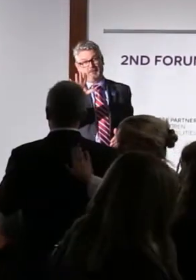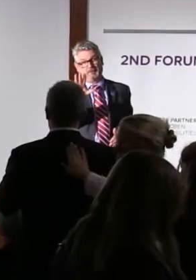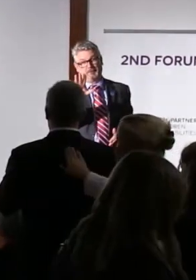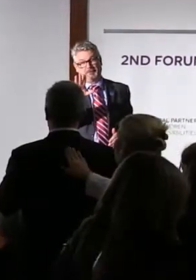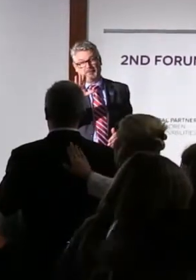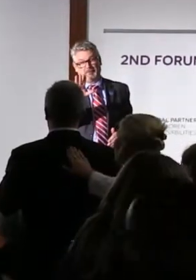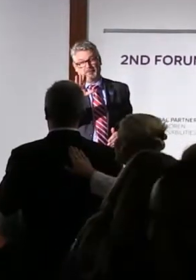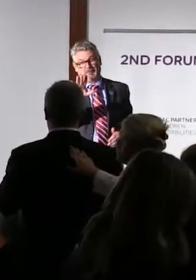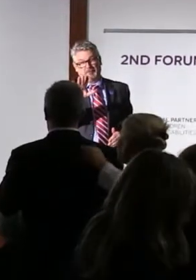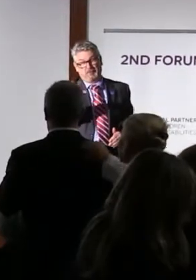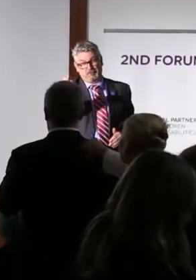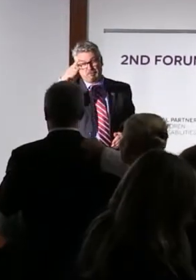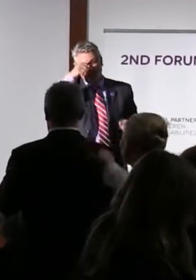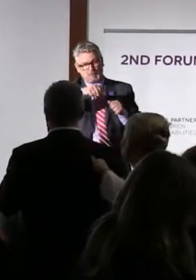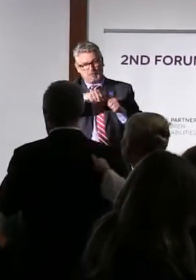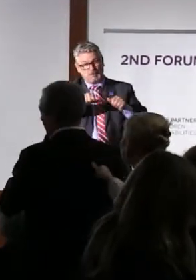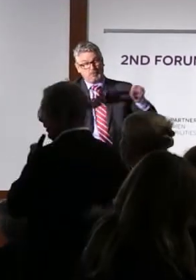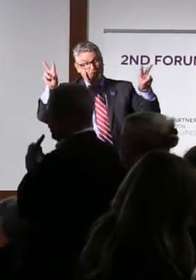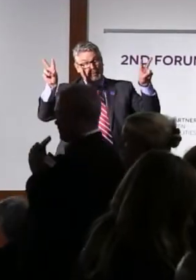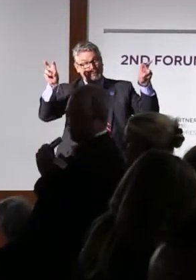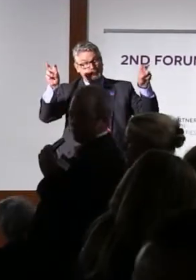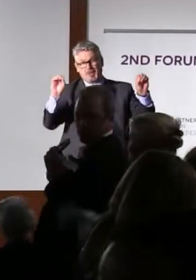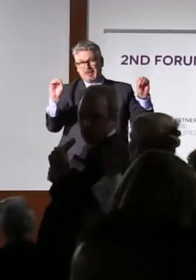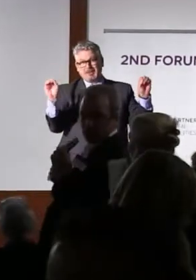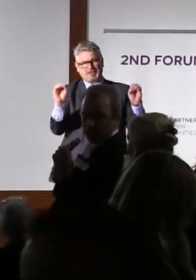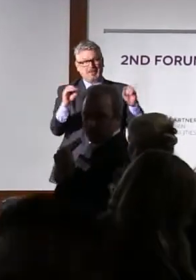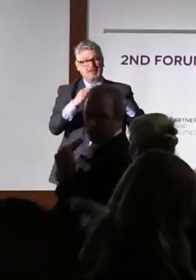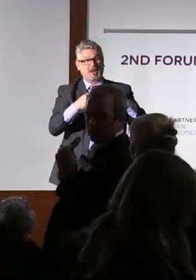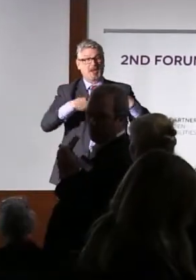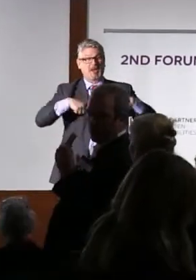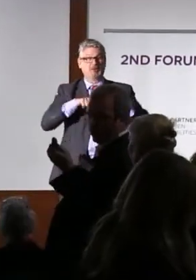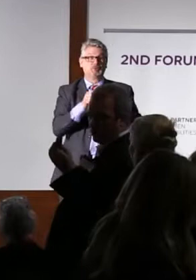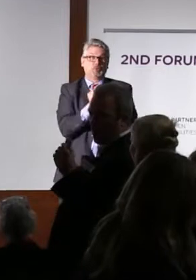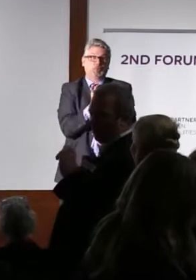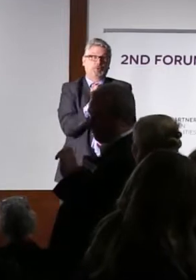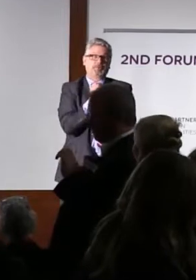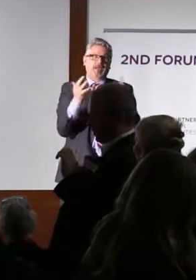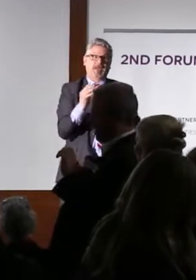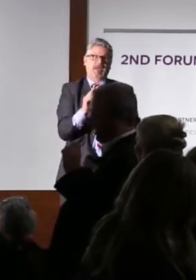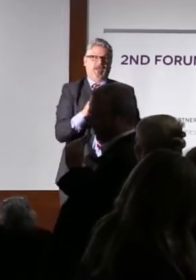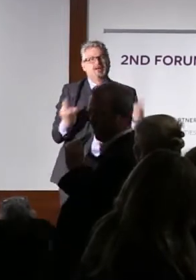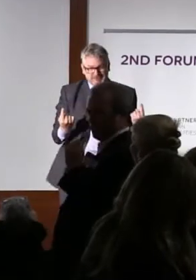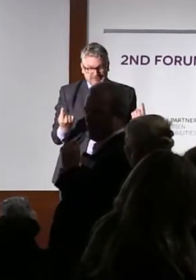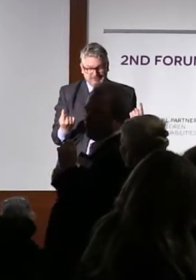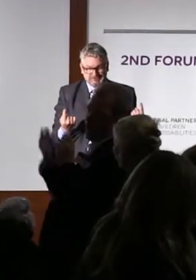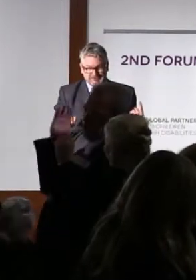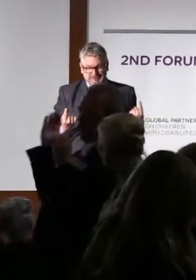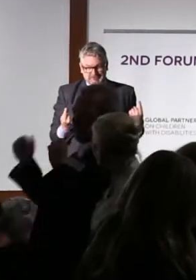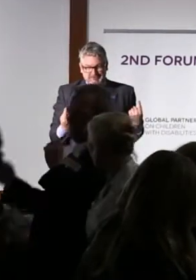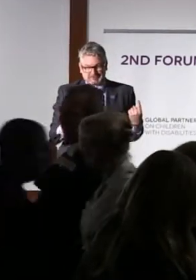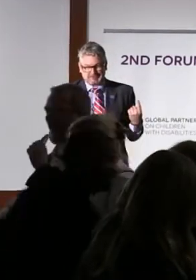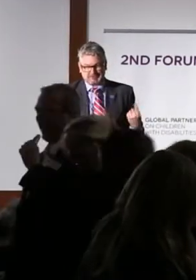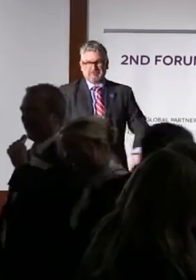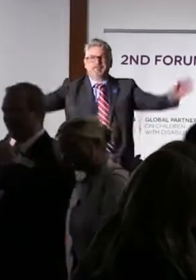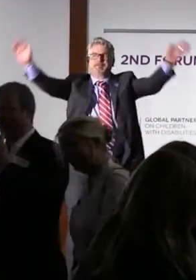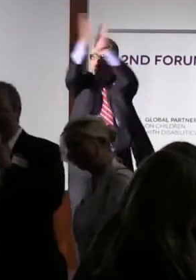Looking forward to the year 2015. Nothing about us without